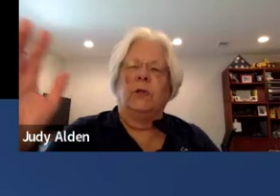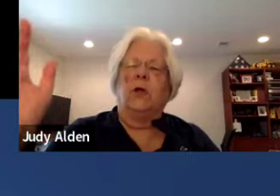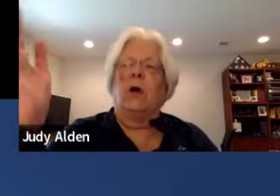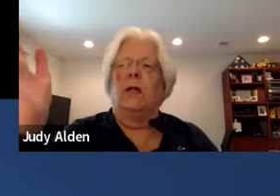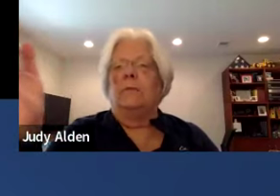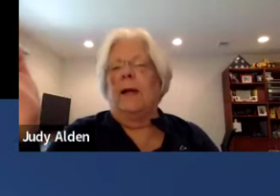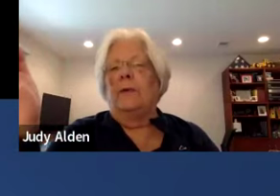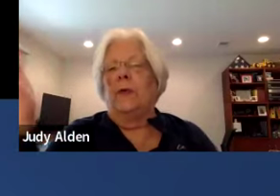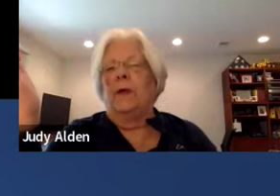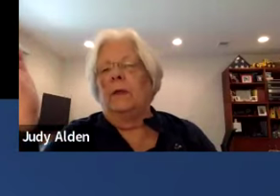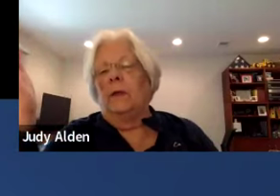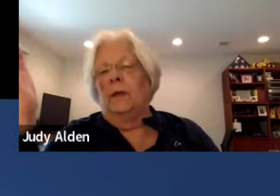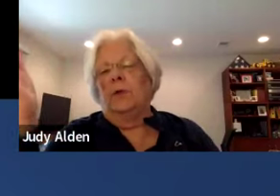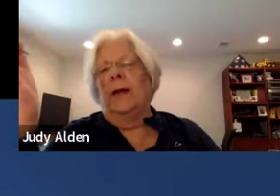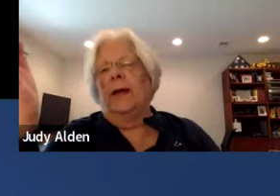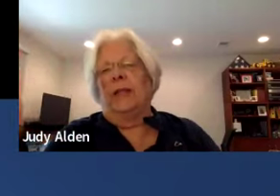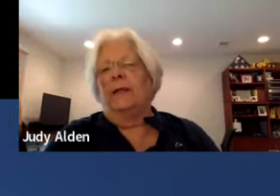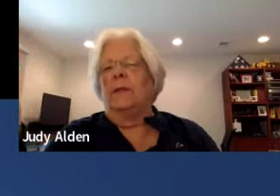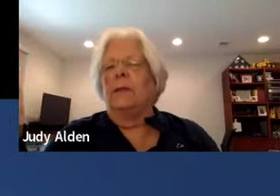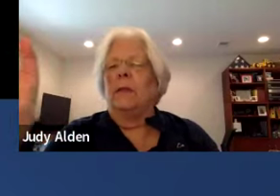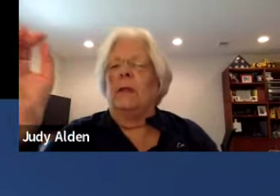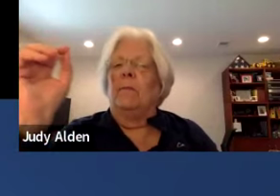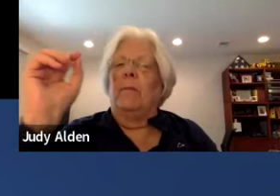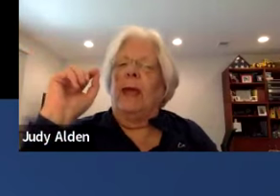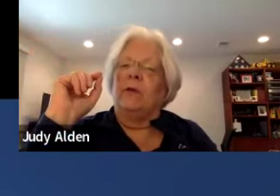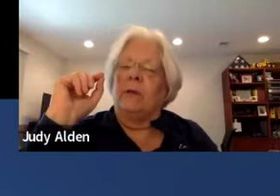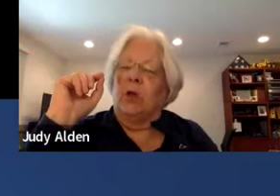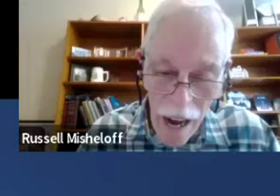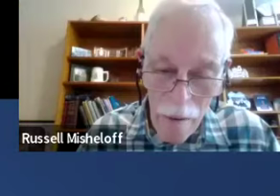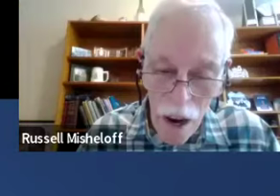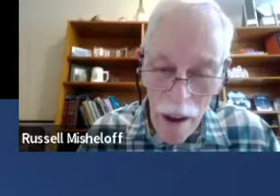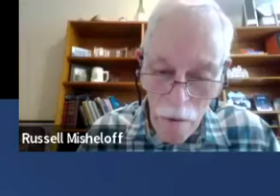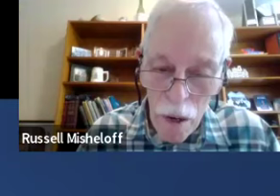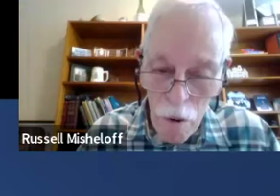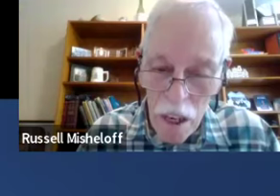Russ, your call. I would think perhaps later.